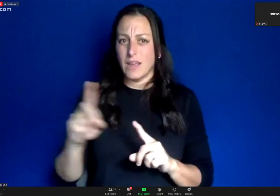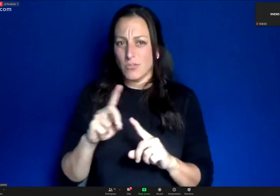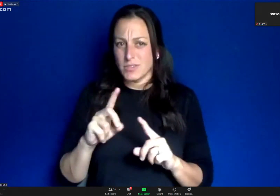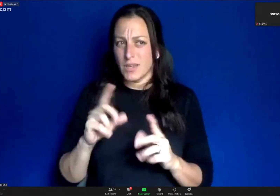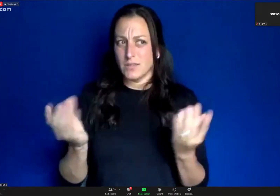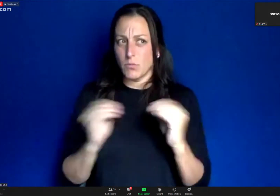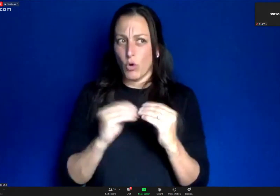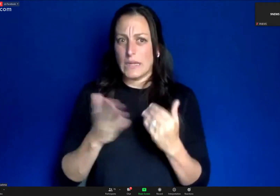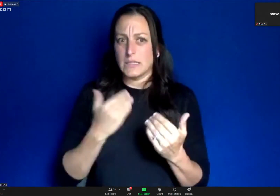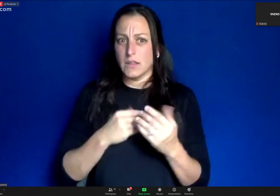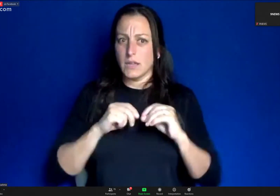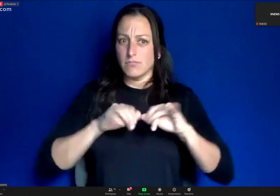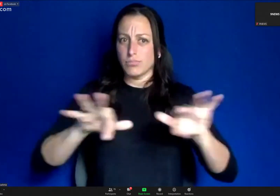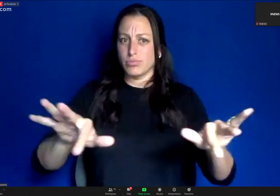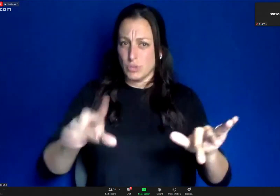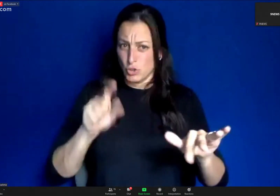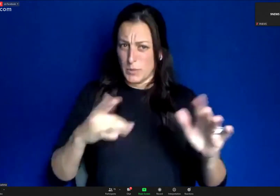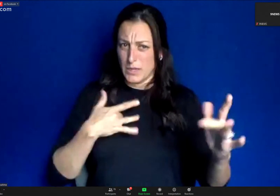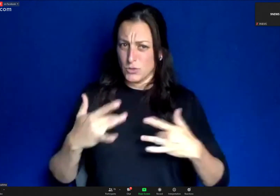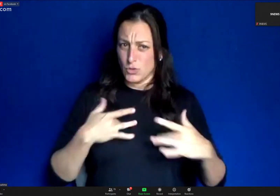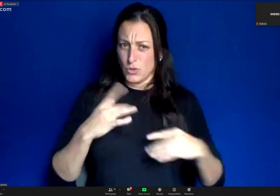circulating?